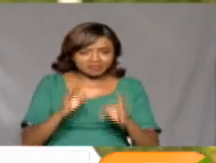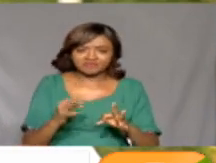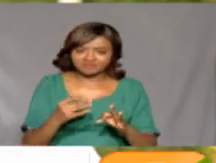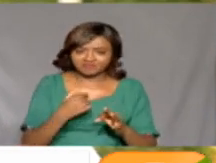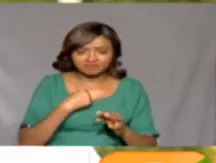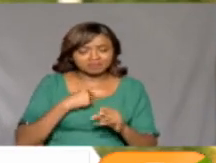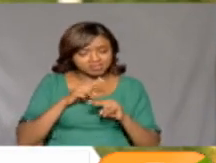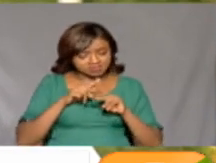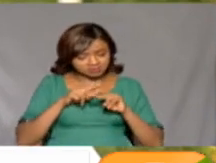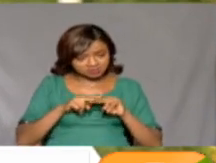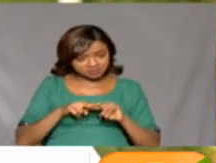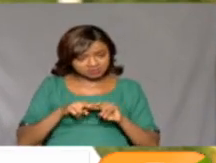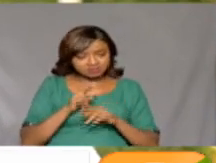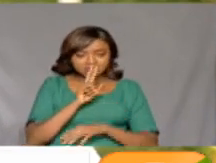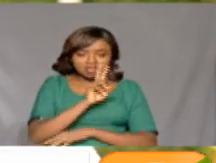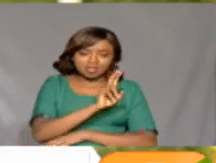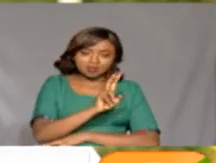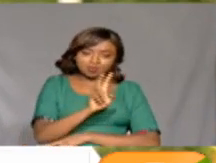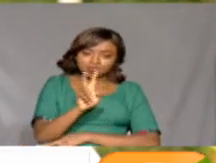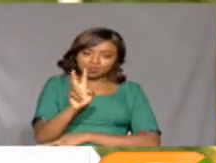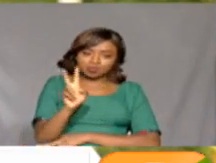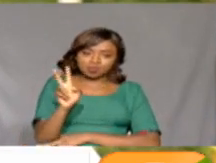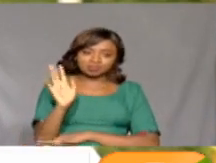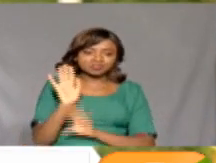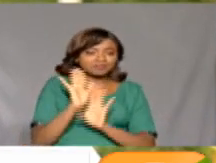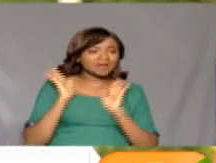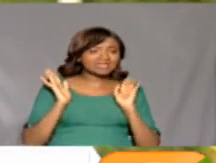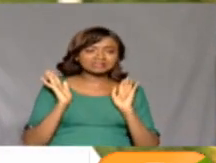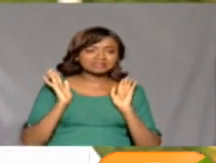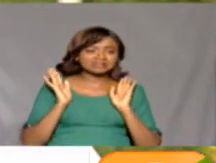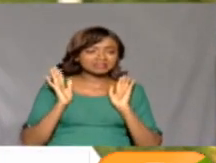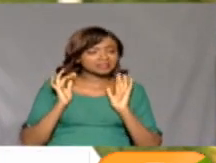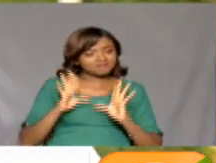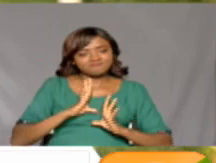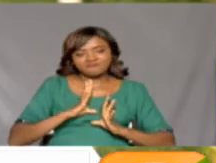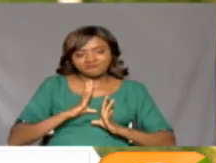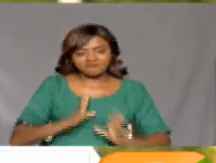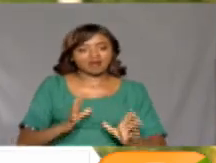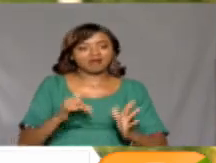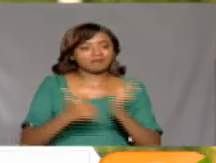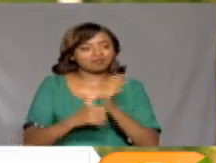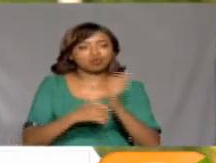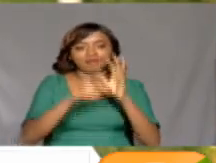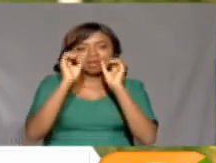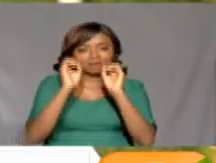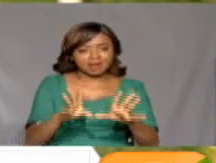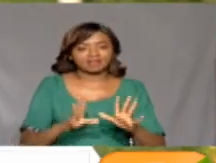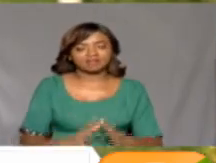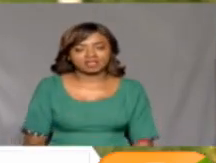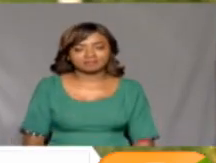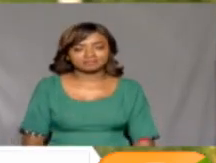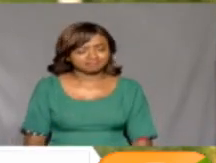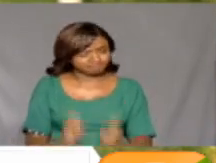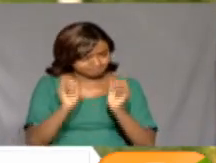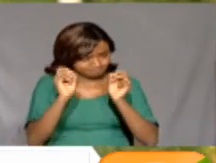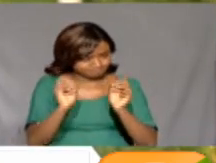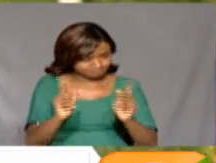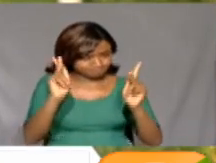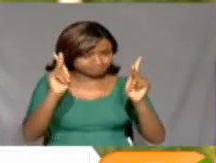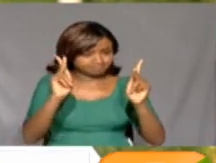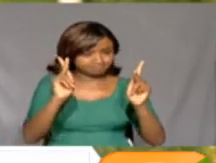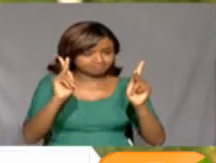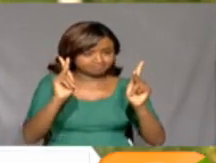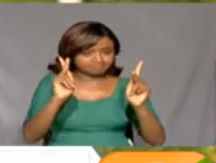pay my respects to President Moi as he is given a